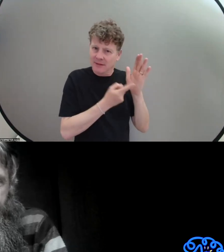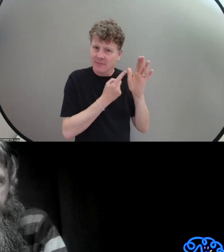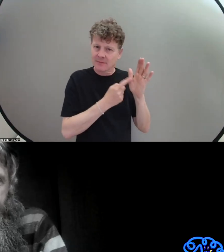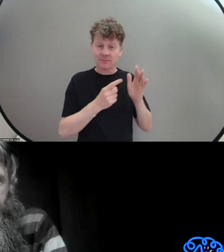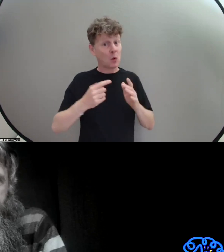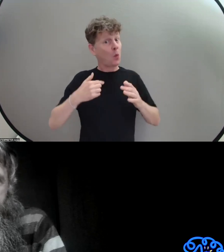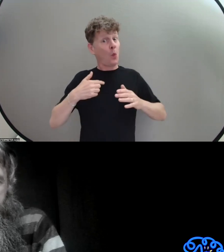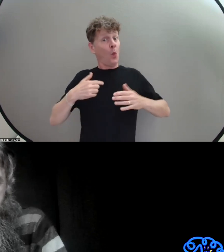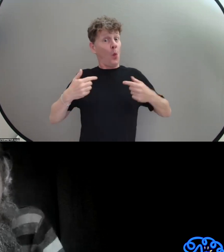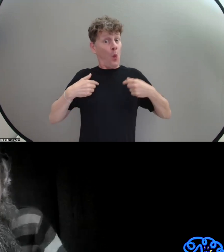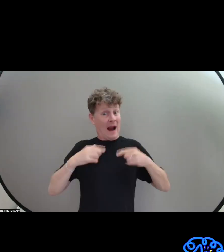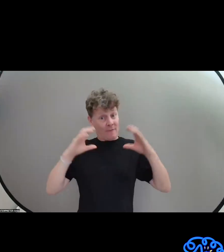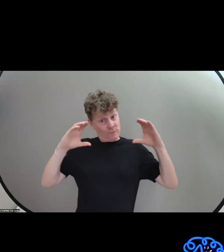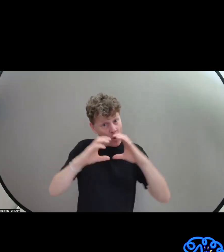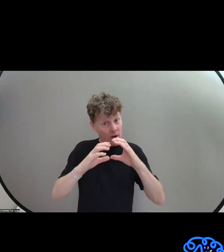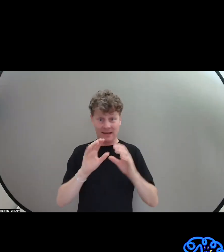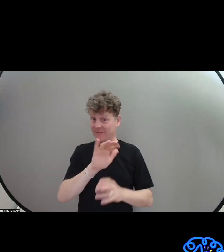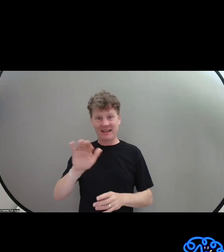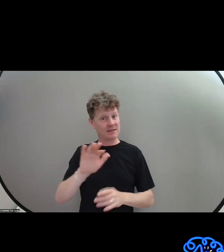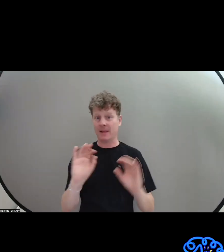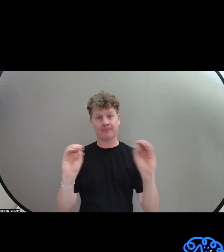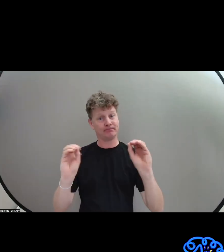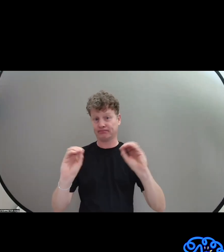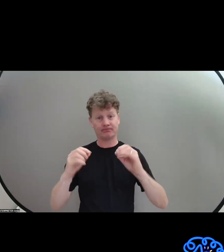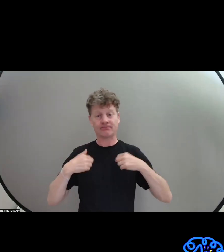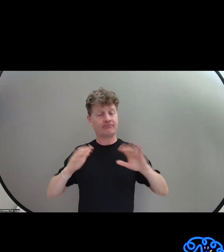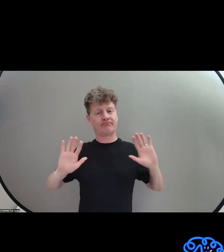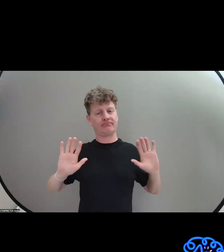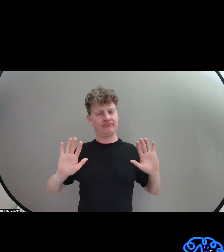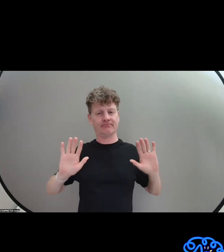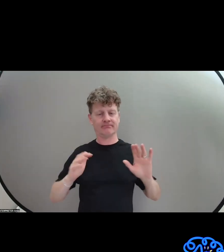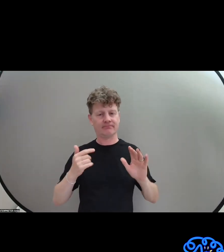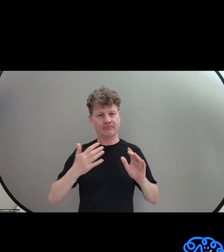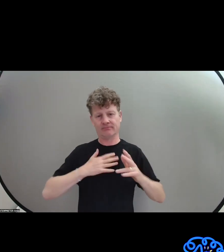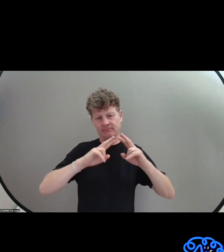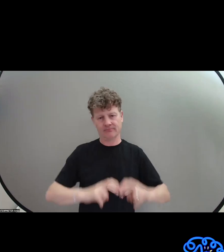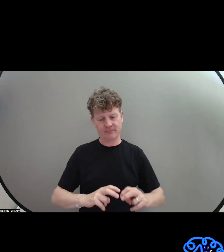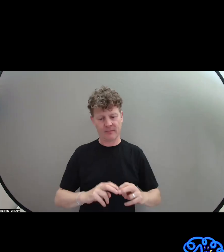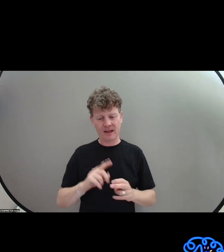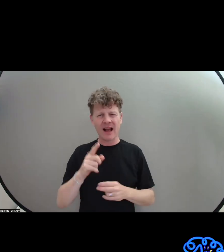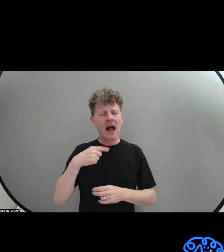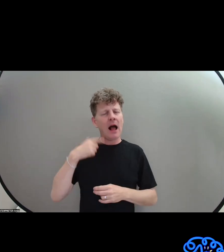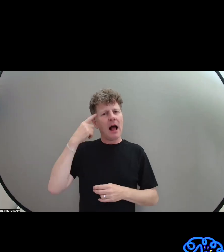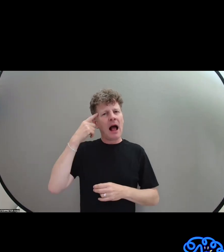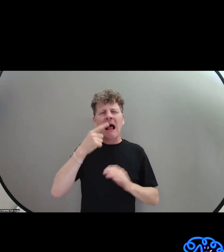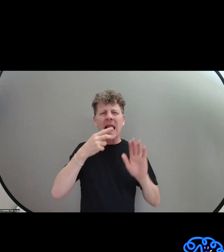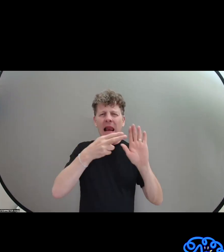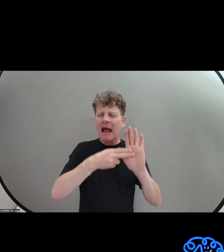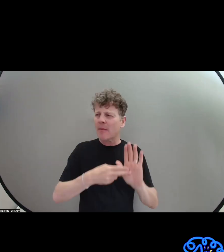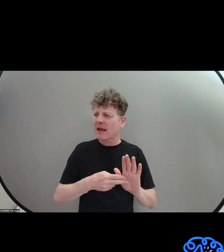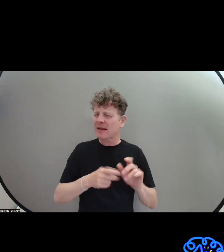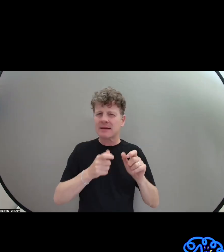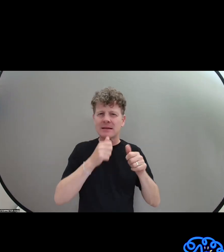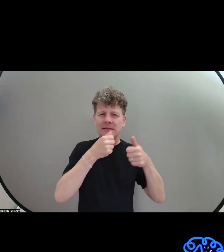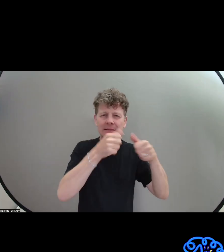fingerspelling specifically, and I'm trying to remember in the labeling. So when we